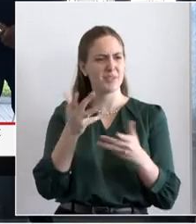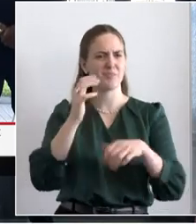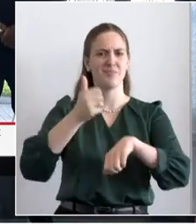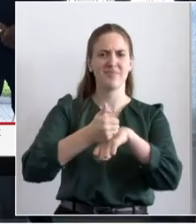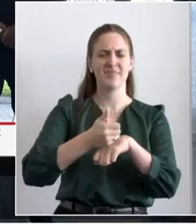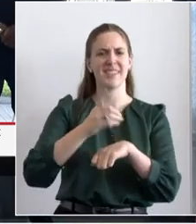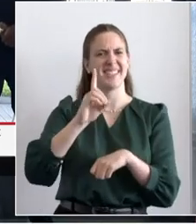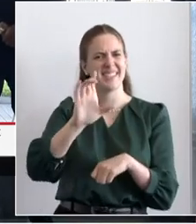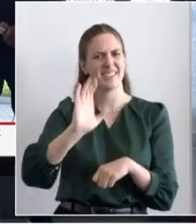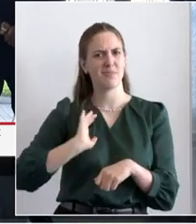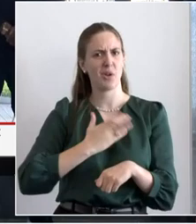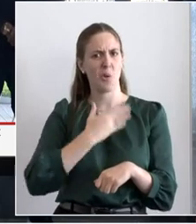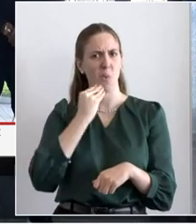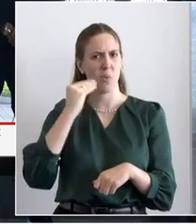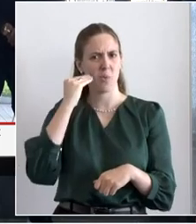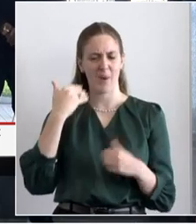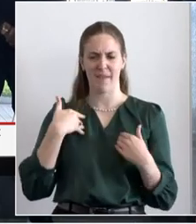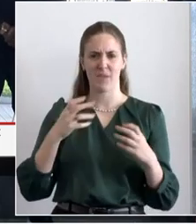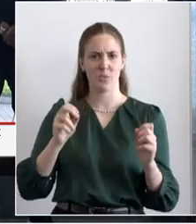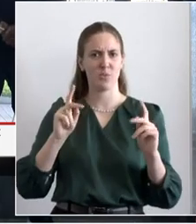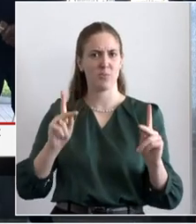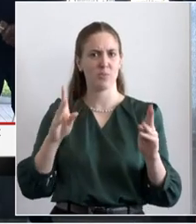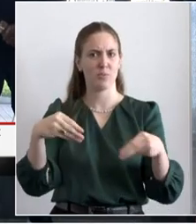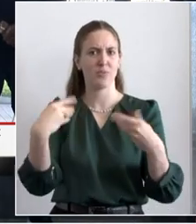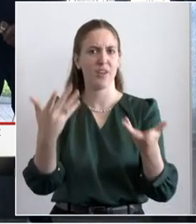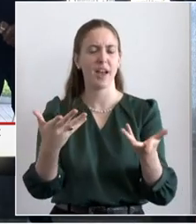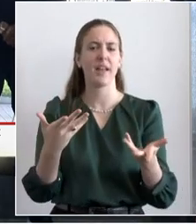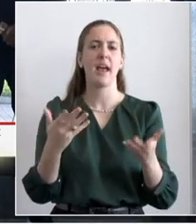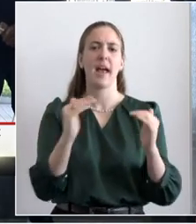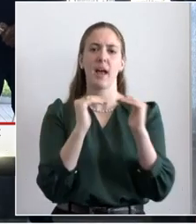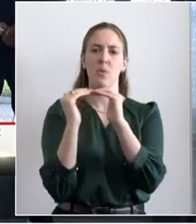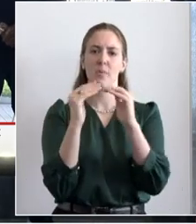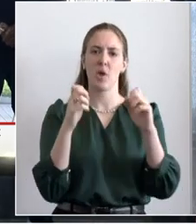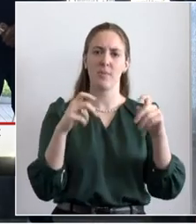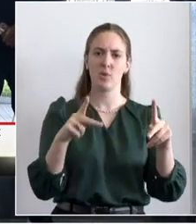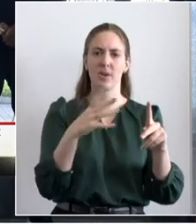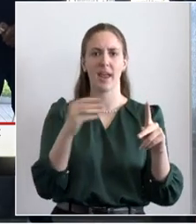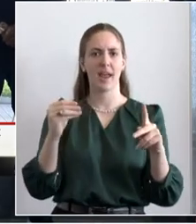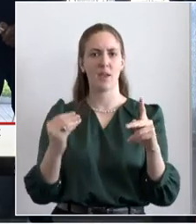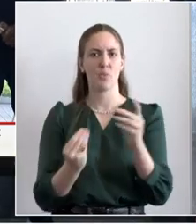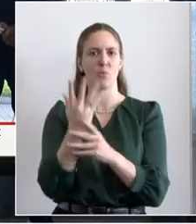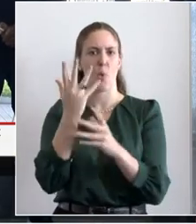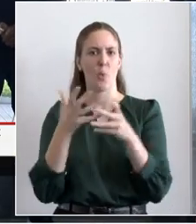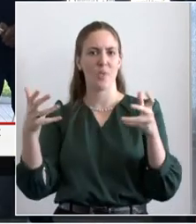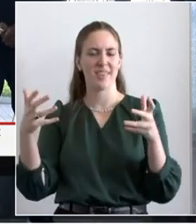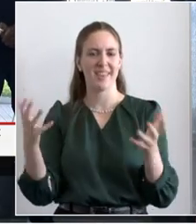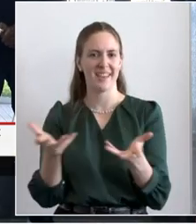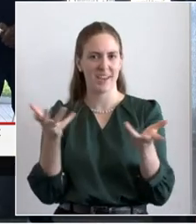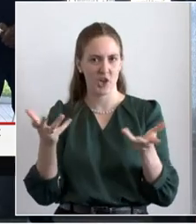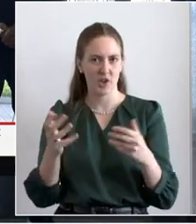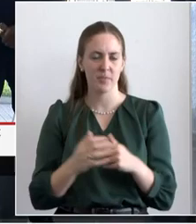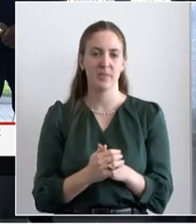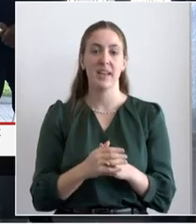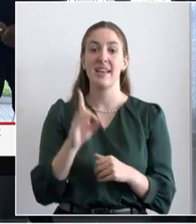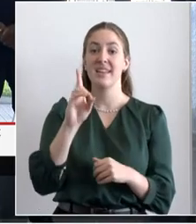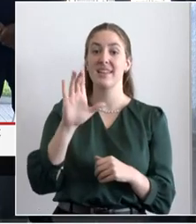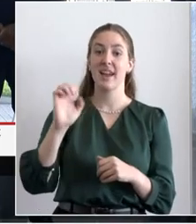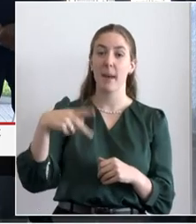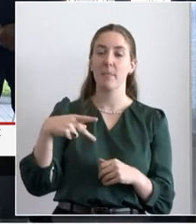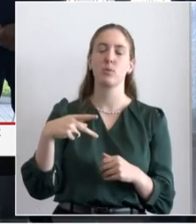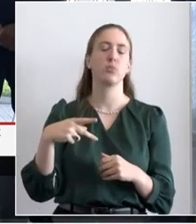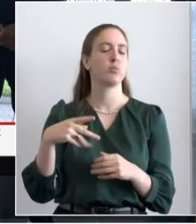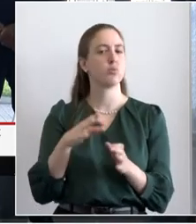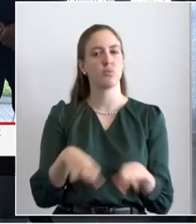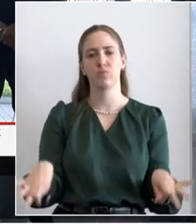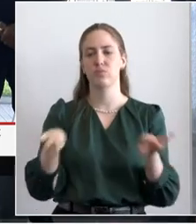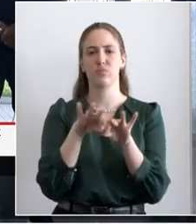create inclusive economic opportunities and equitable growth here. The DCAP team has been instrumental in our work. DCAP